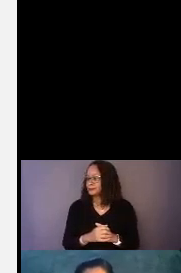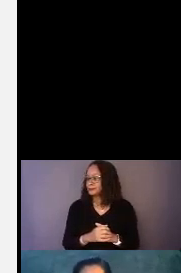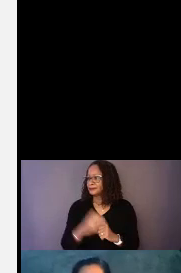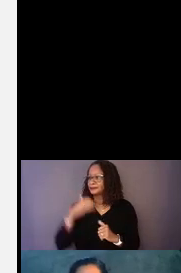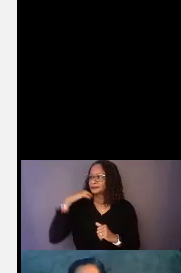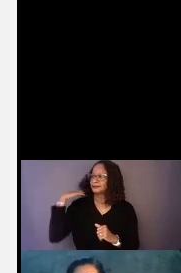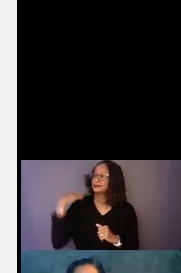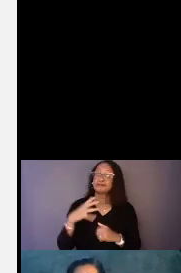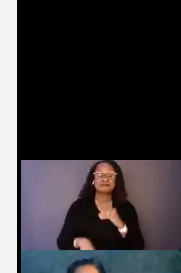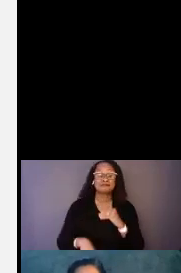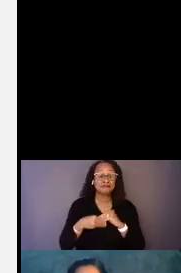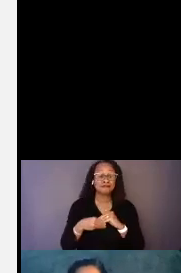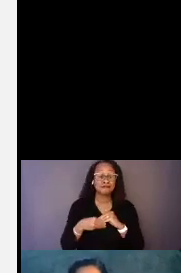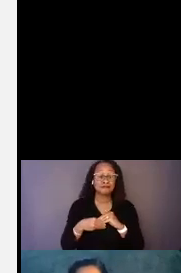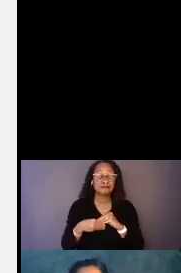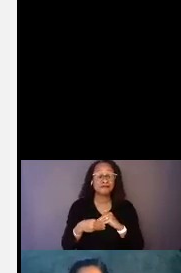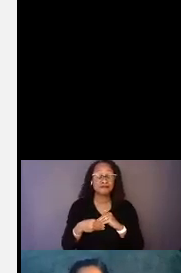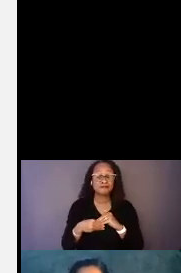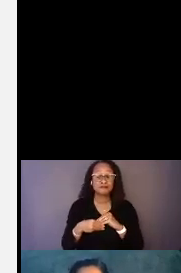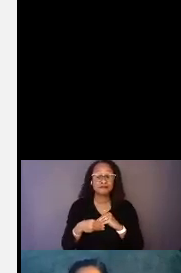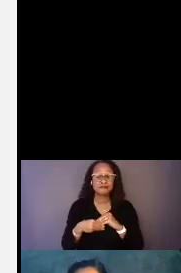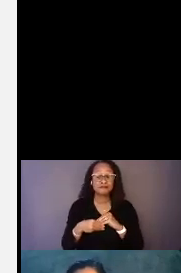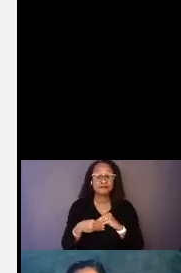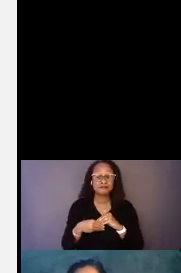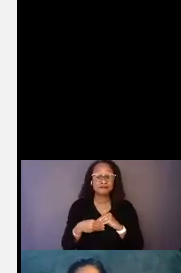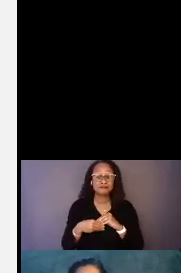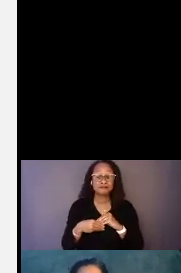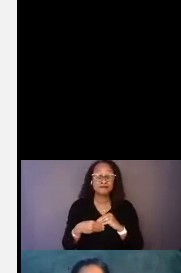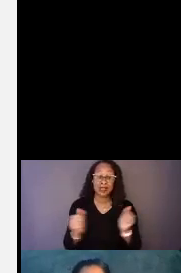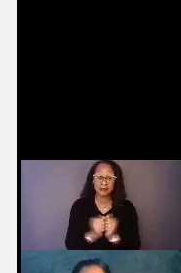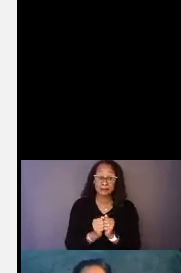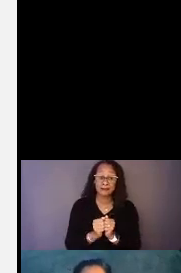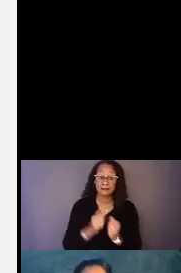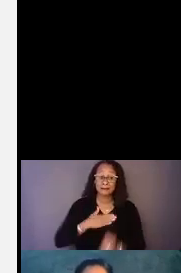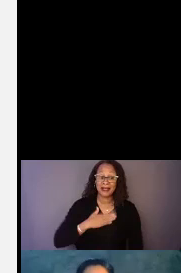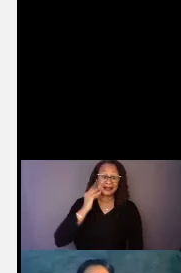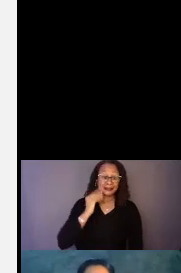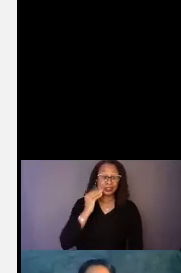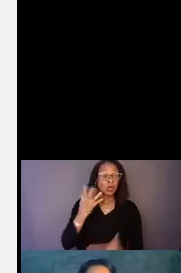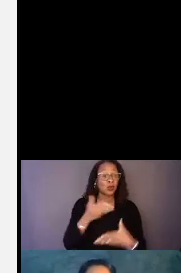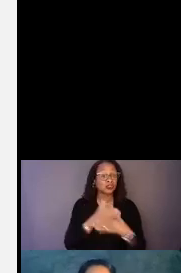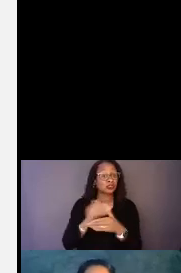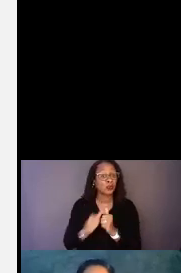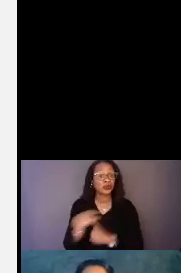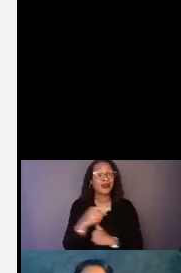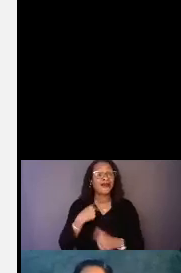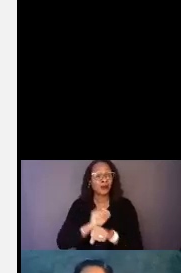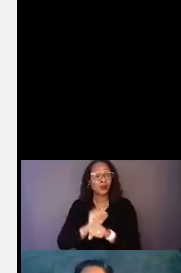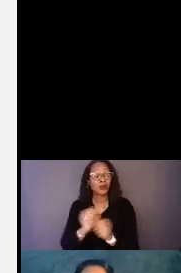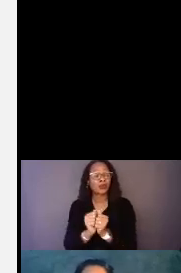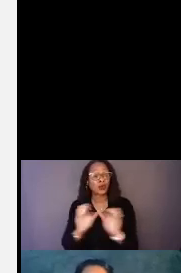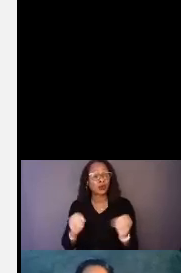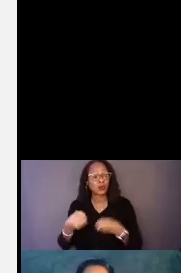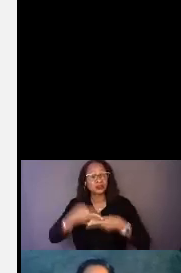Additionally, with my experience, I want to also share with you that I worked with an organization